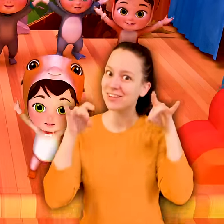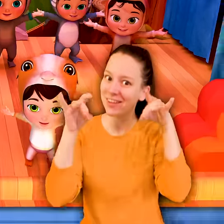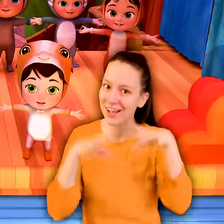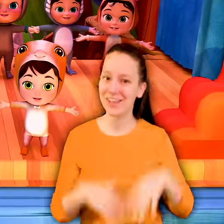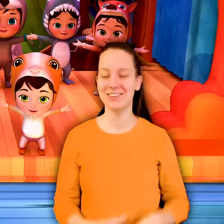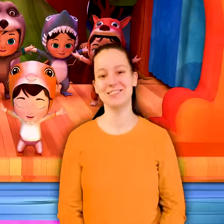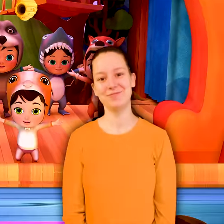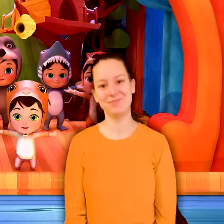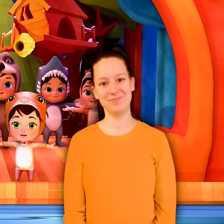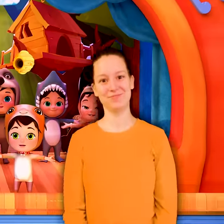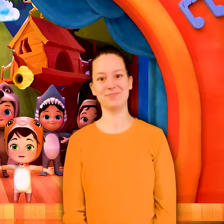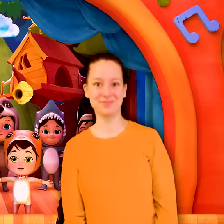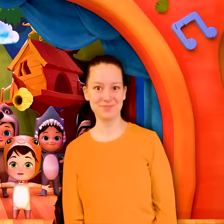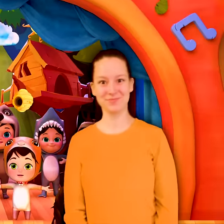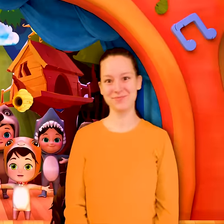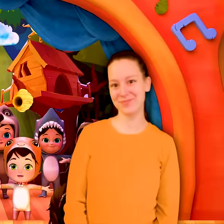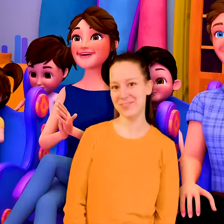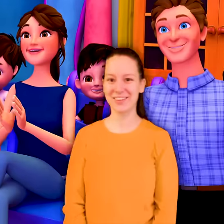live in australia